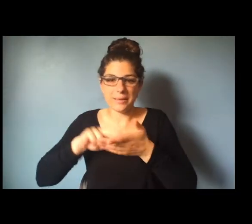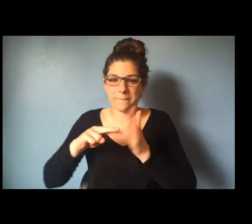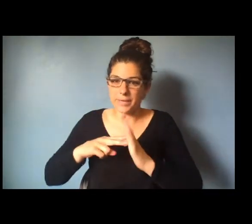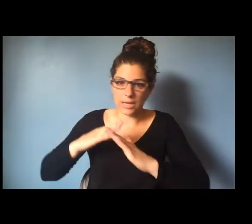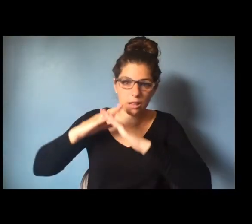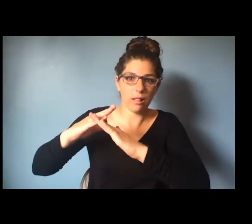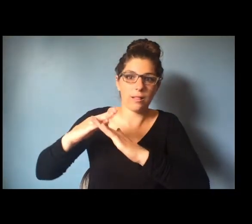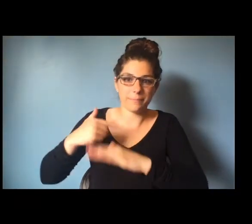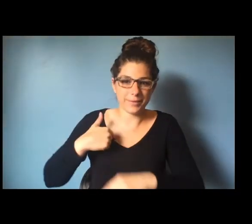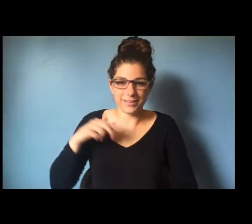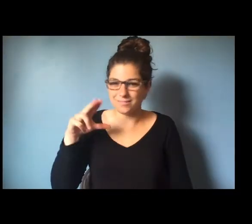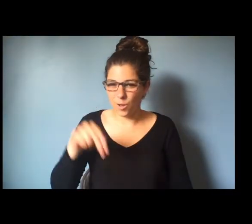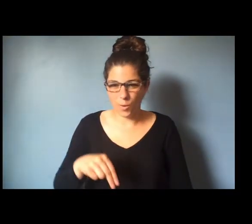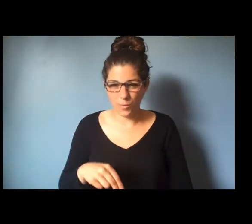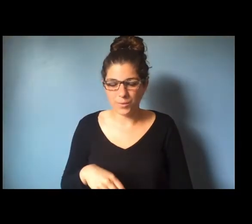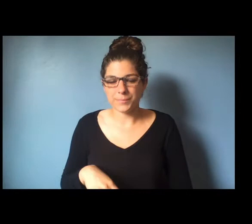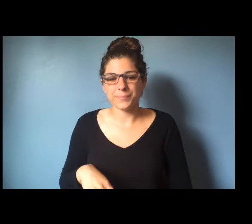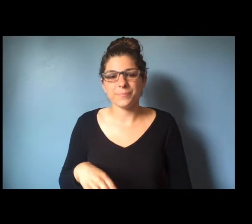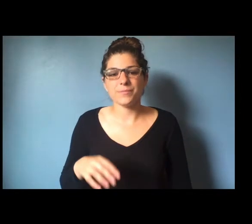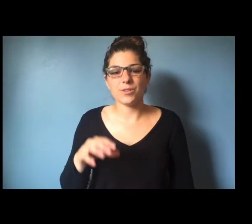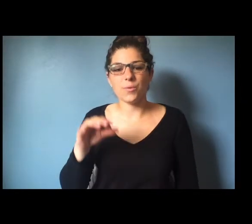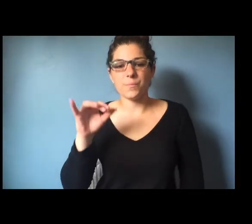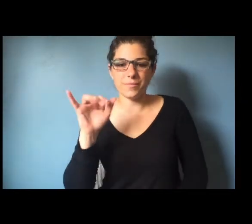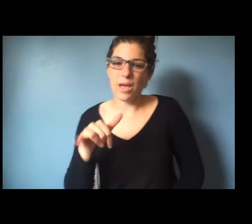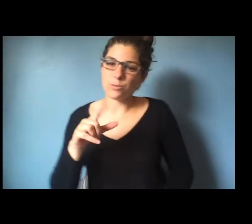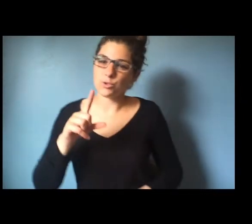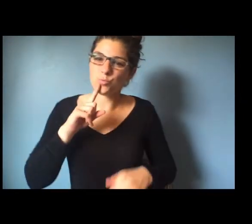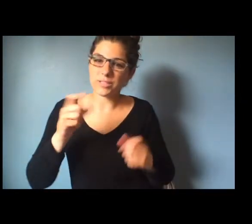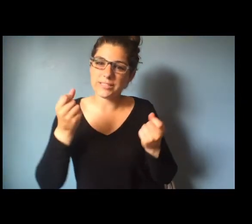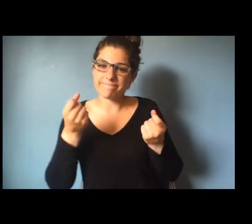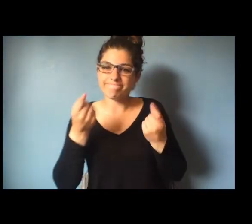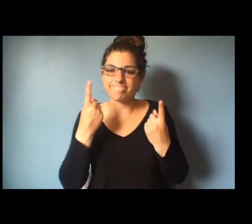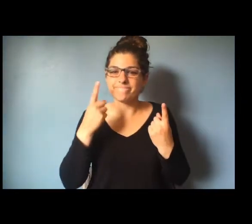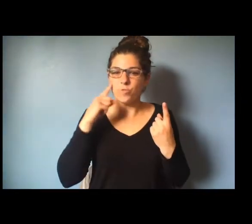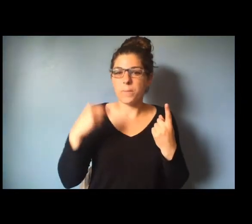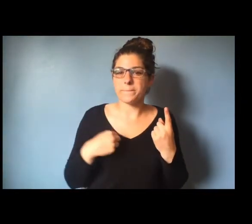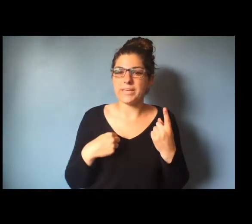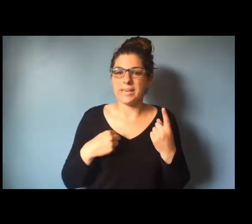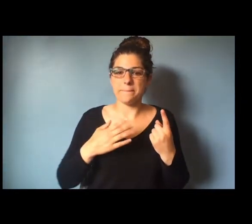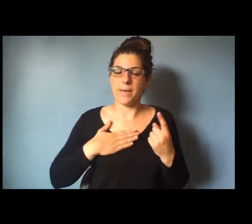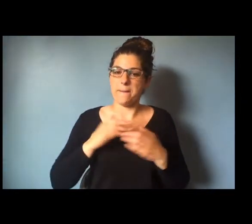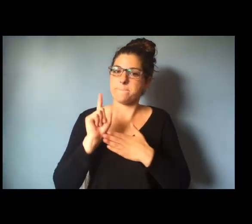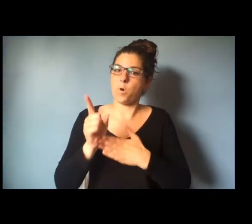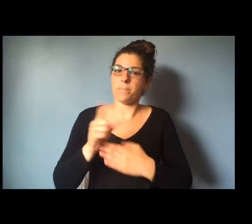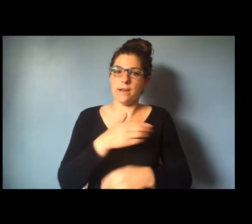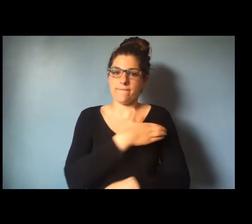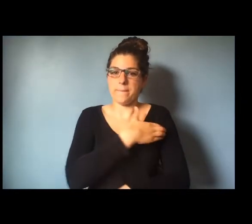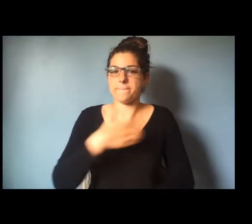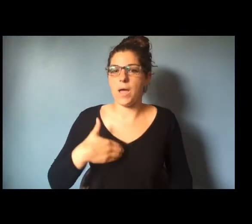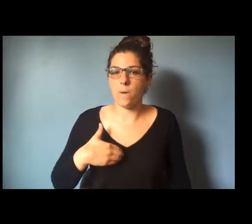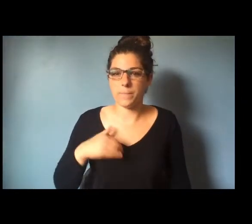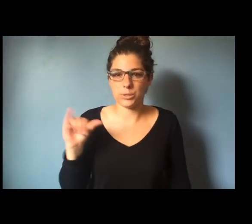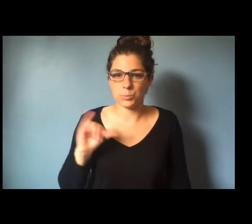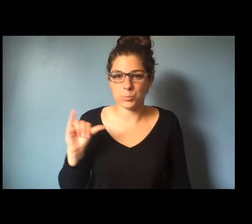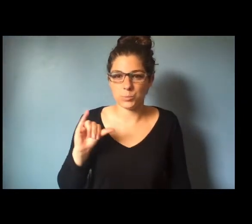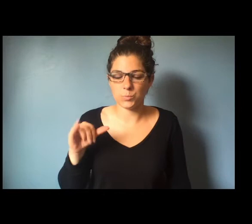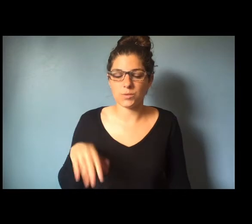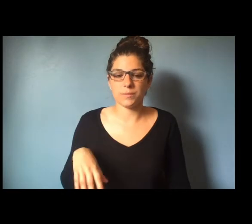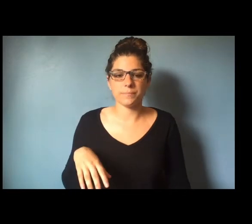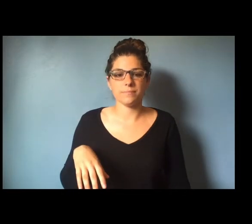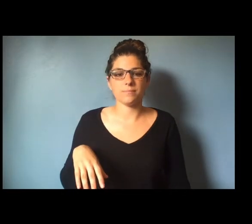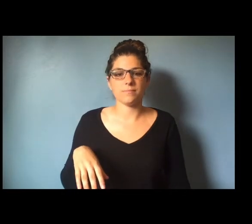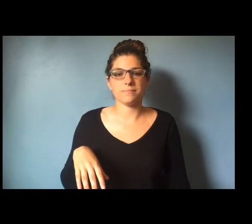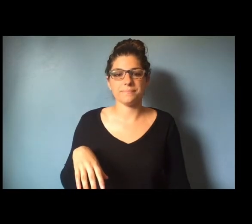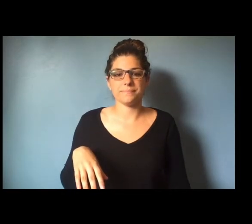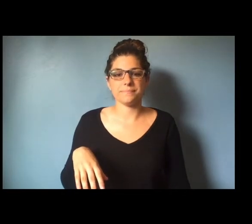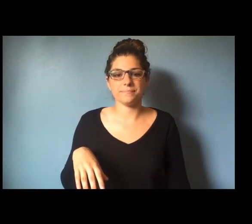so. That was the eye opener for me. And that kind of like was my moment of empowerment too, because, you